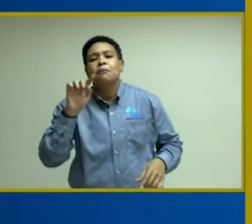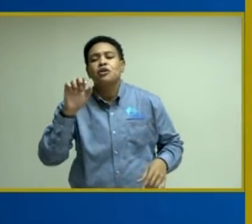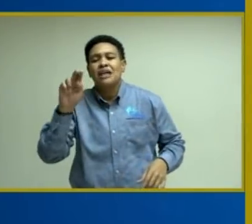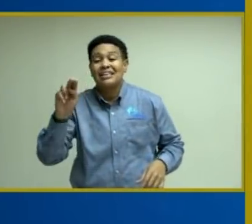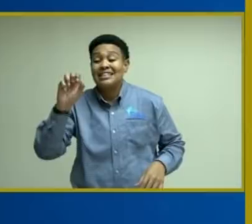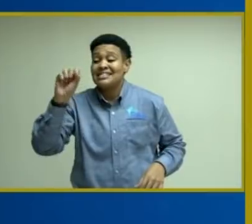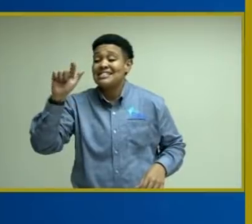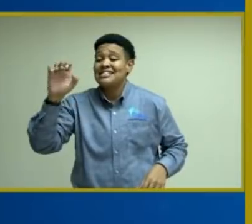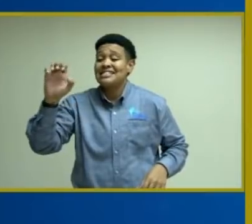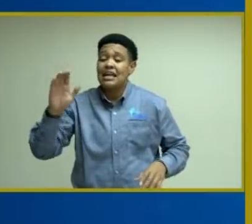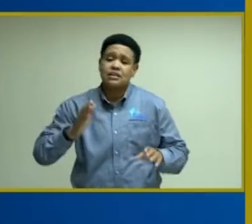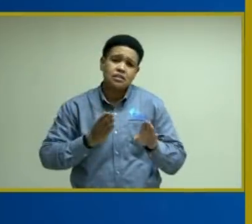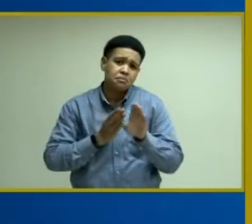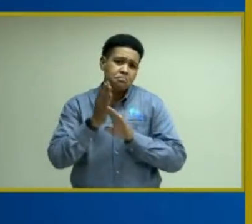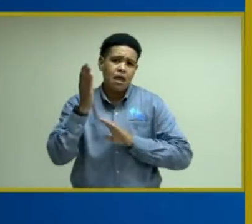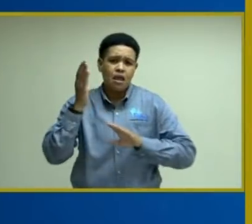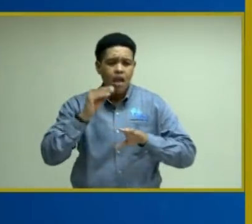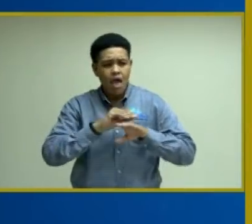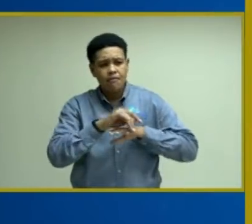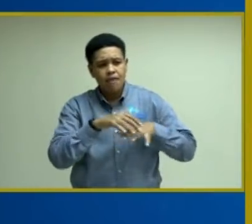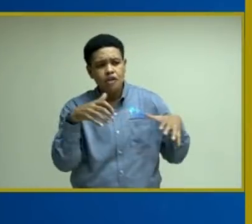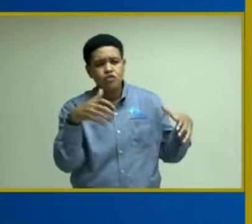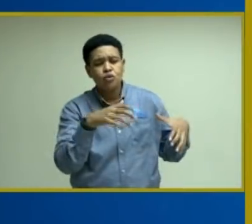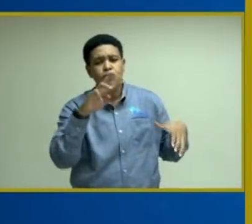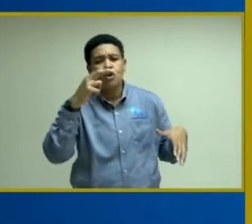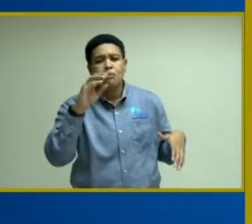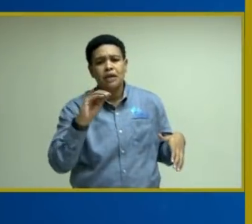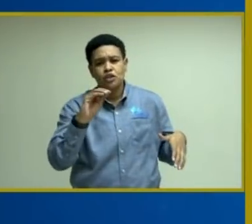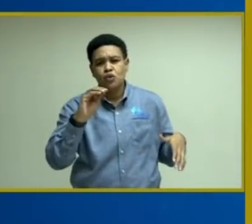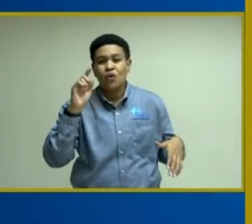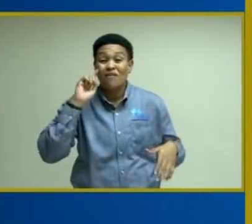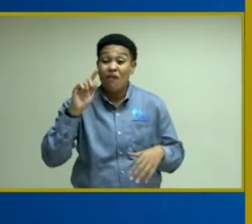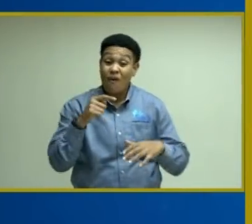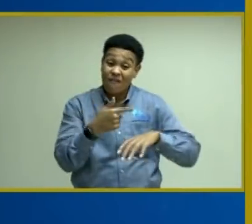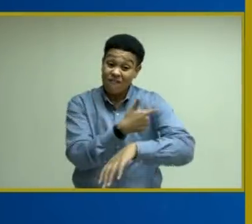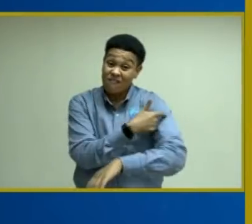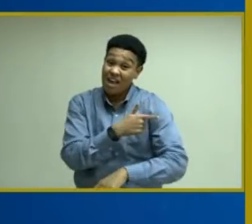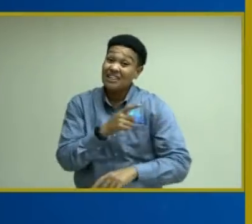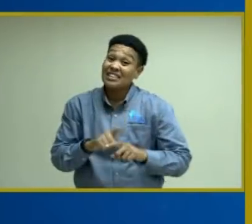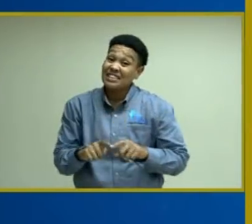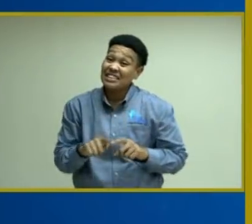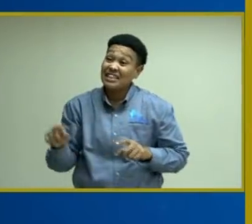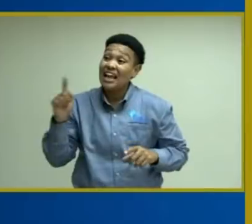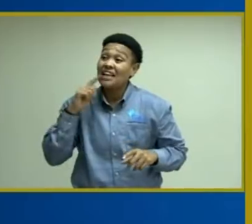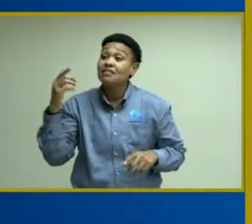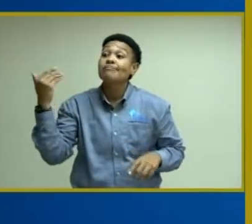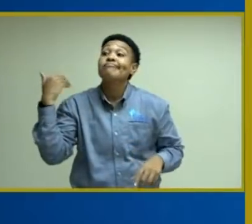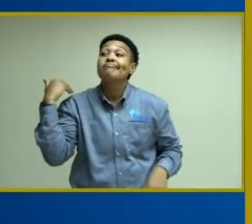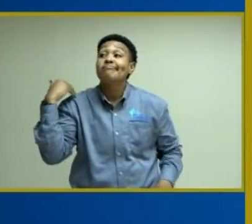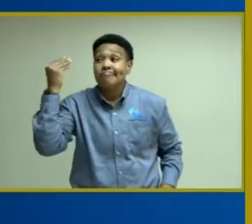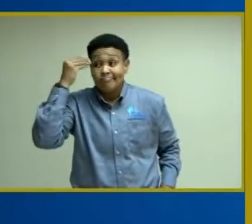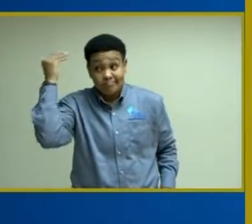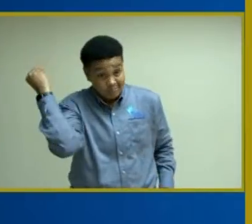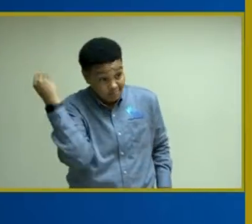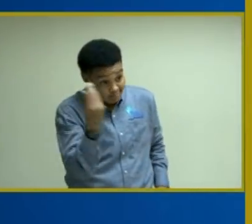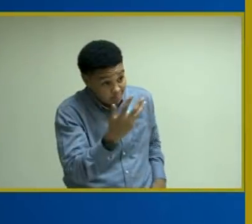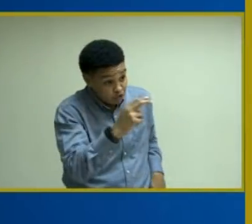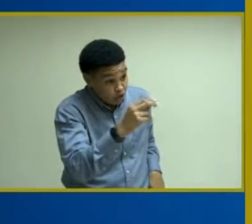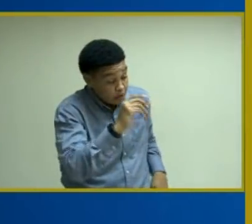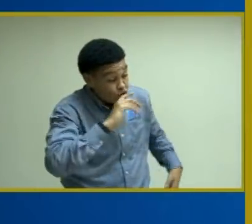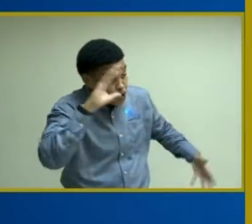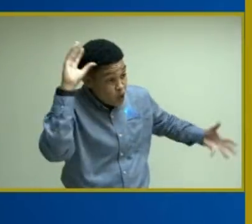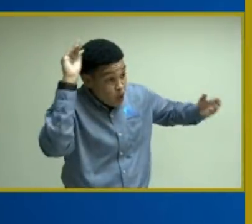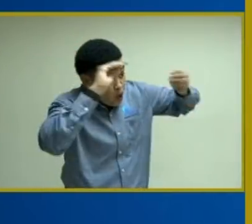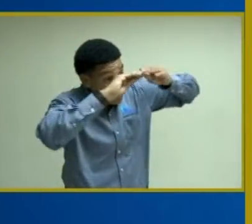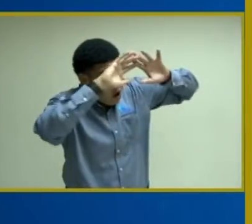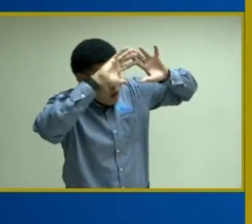is the principal advisory group to WHO for vaccines and immunizations, and it is charged with advising the WHO on overall